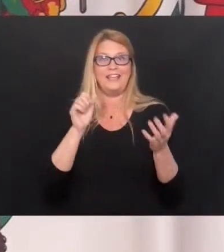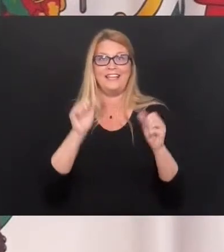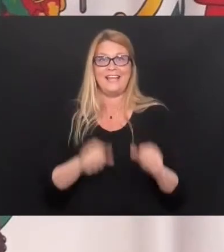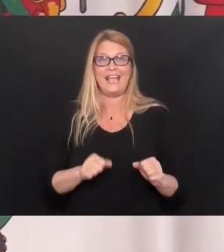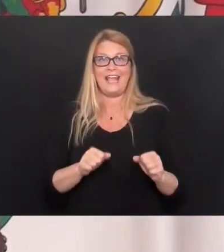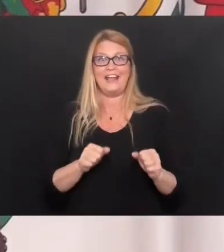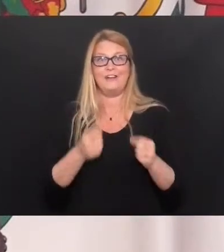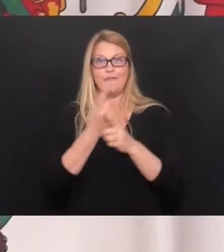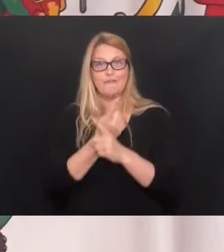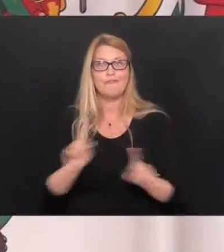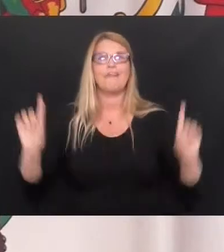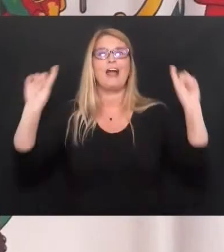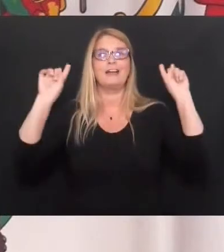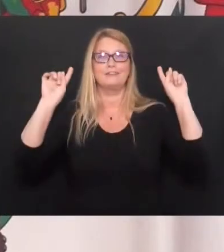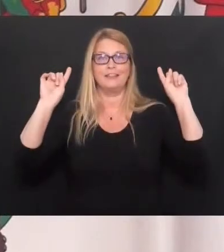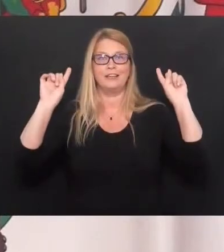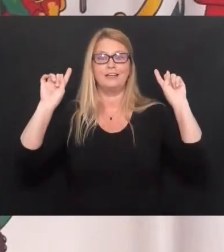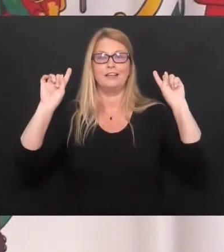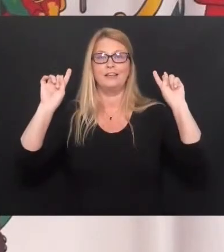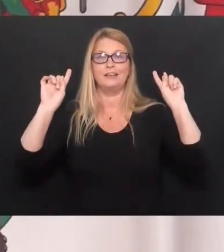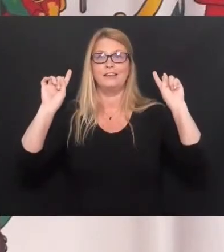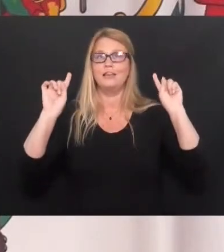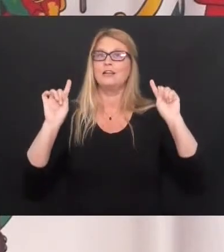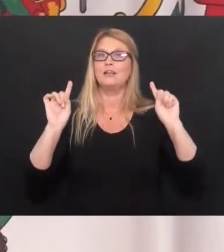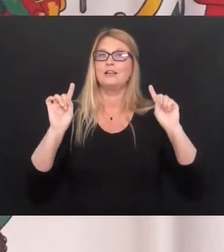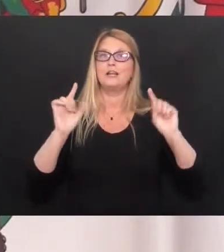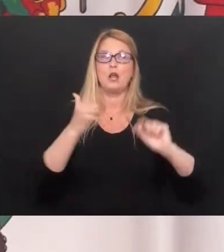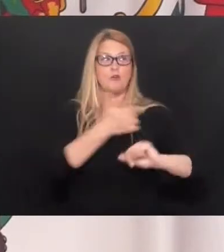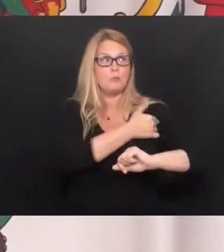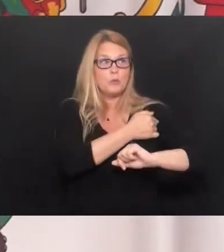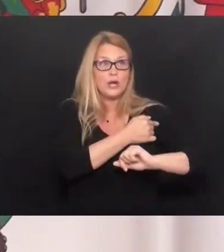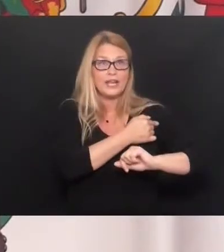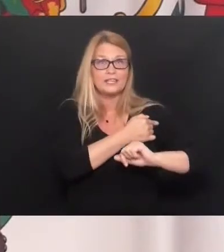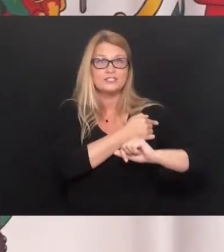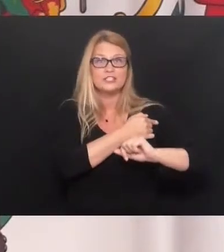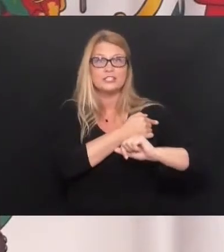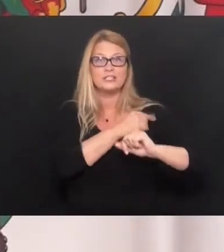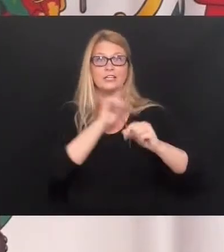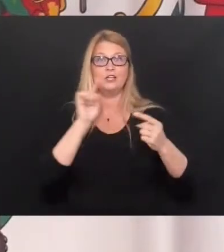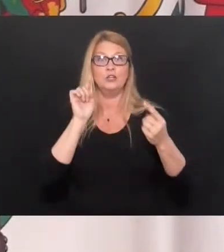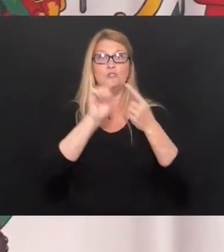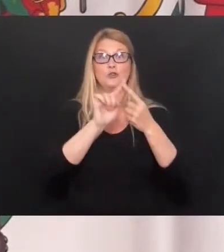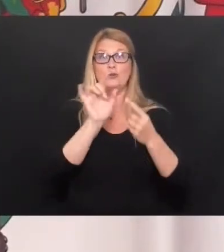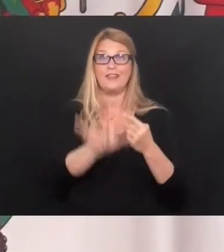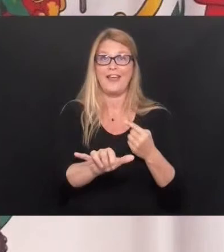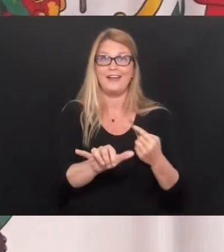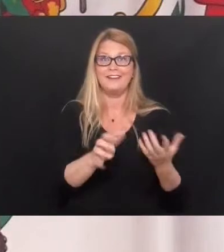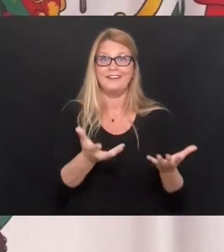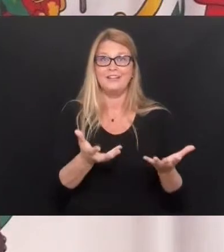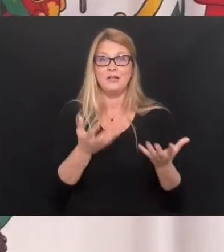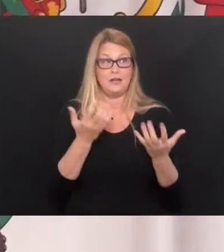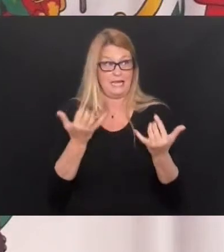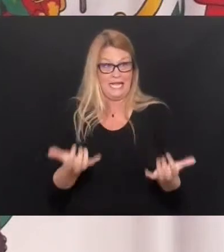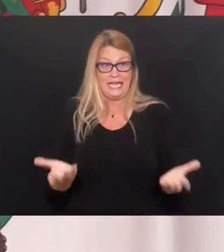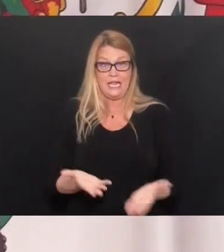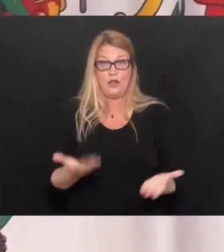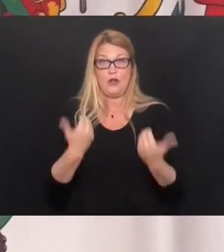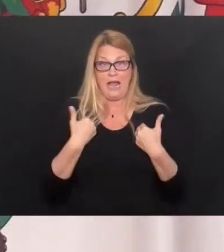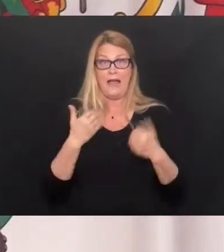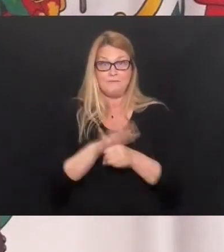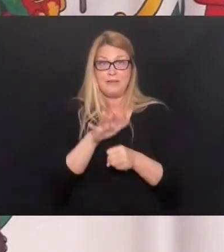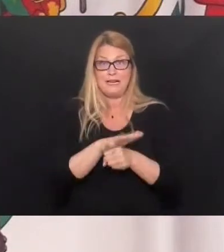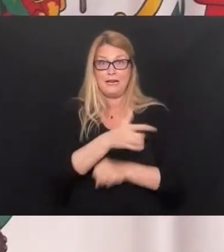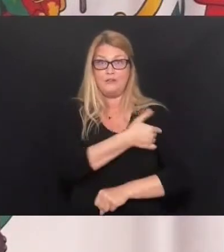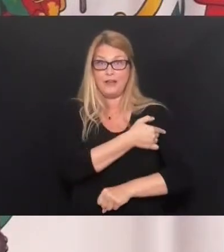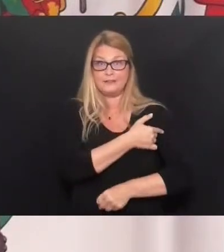bridge, the vaccination. We are bridging ourselves to the vaccination, but now we have the vaccinations.